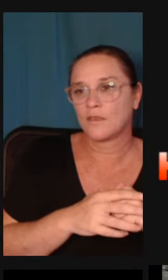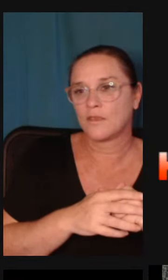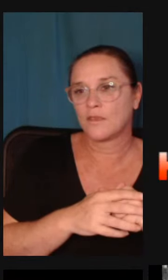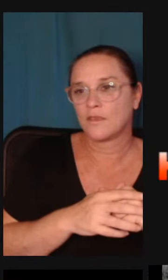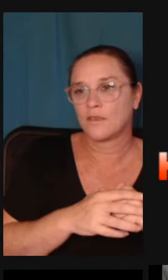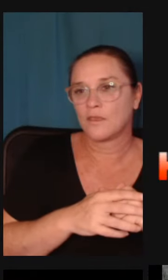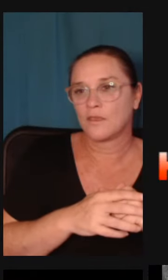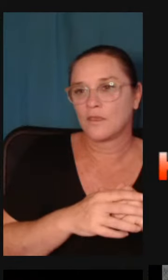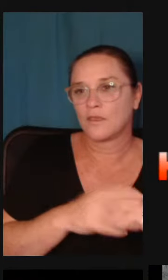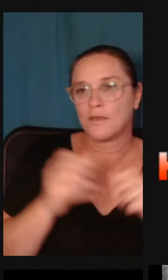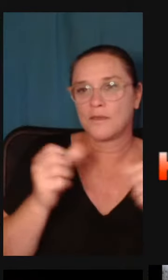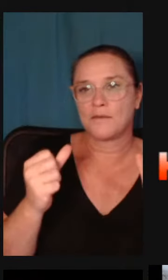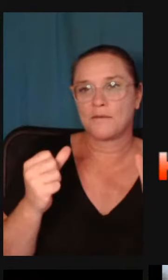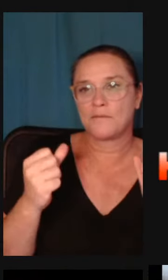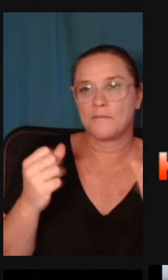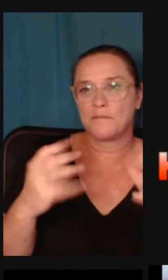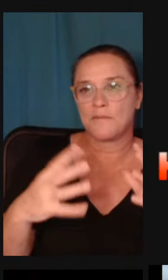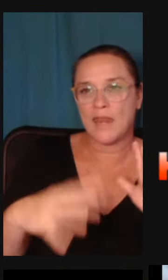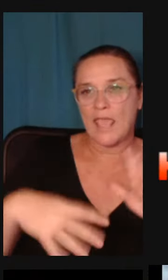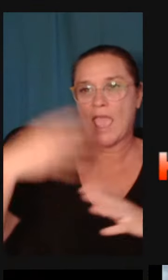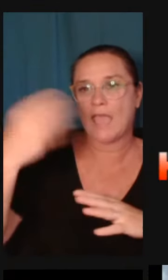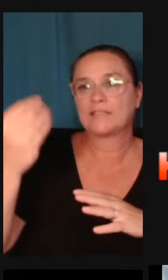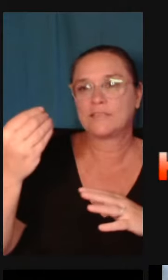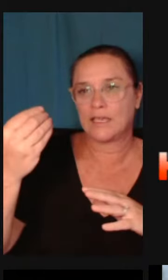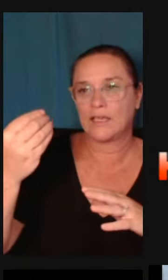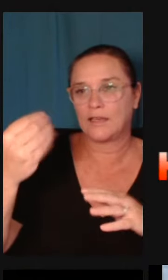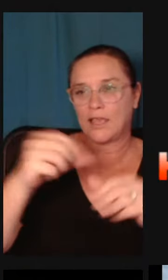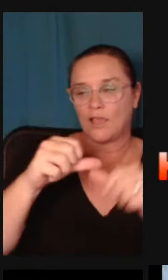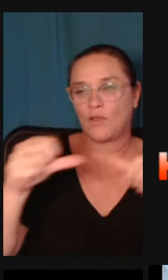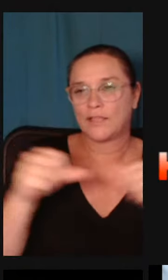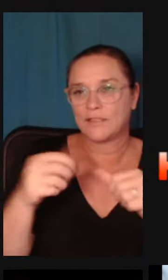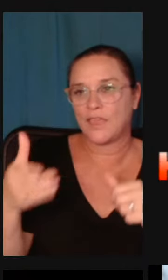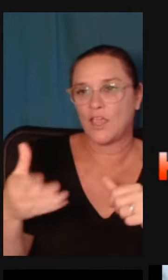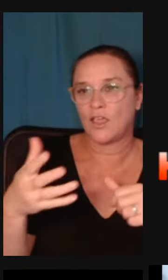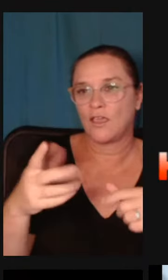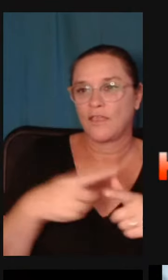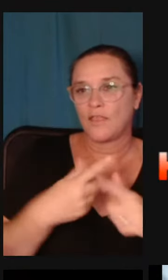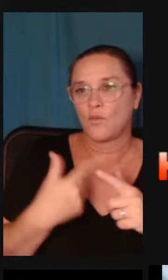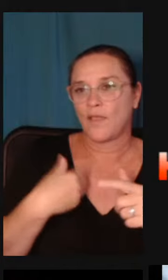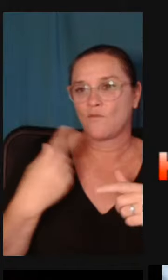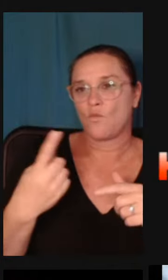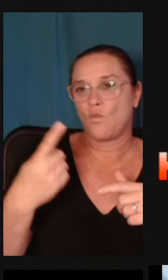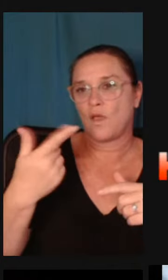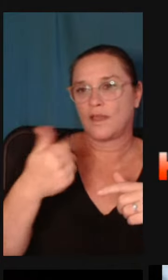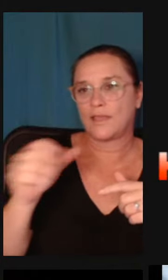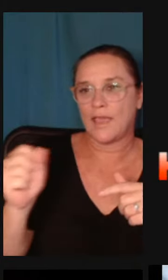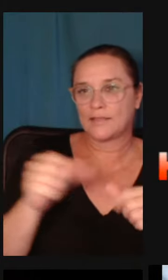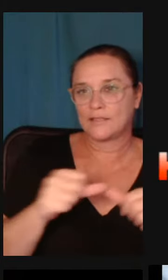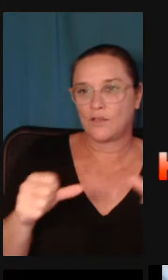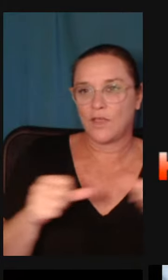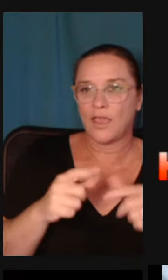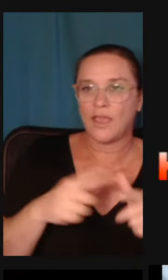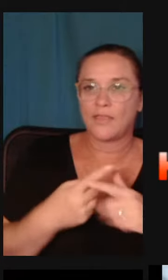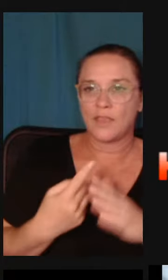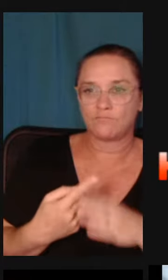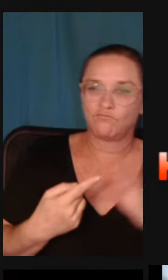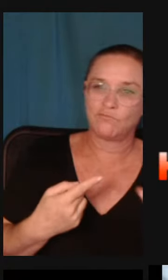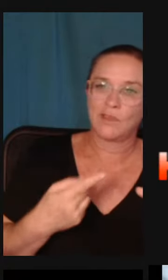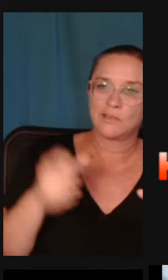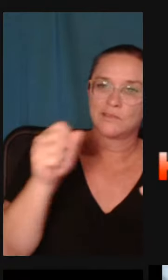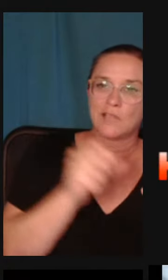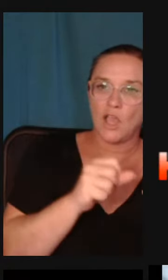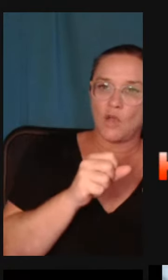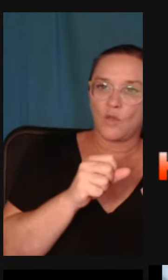Lots of exit points there and glowing spots. See the gas mostly coming out from this one area right over here in the north vent, and also the south vent over, which is